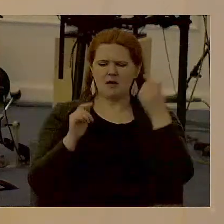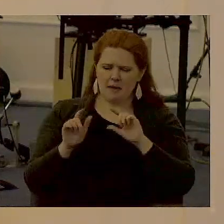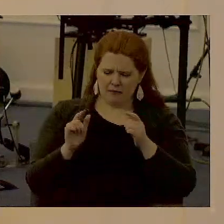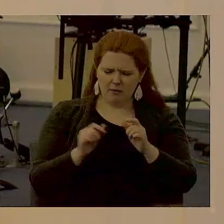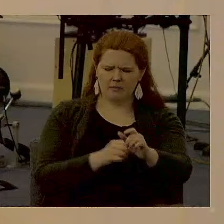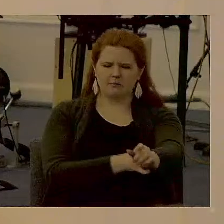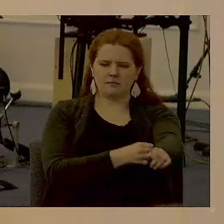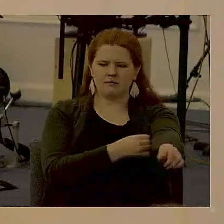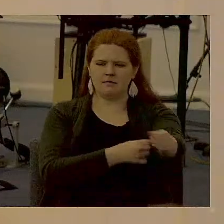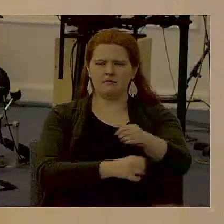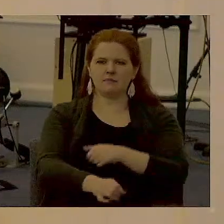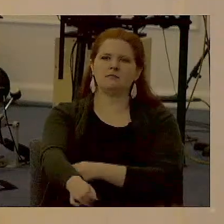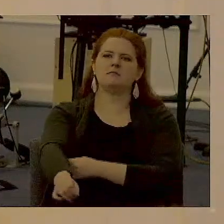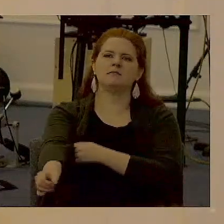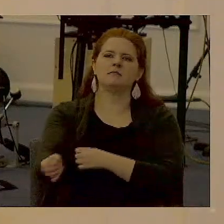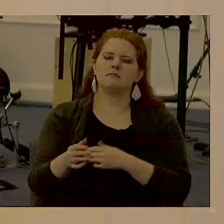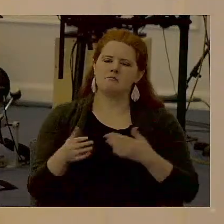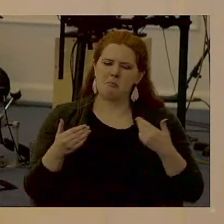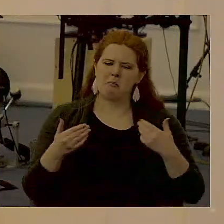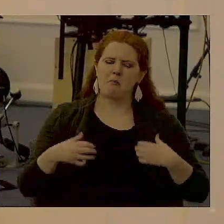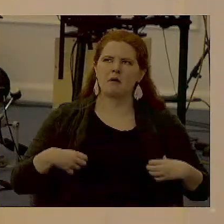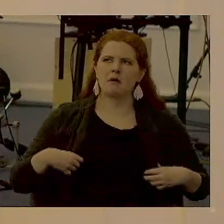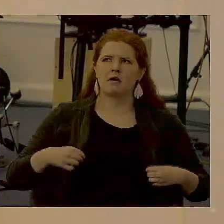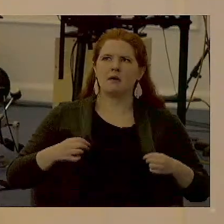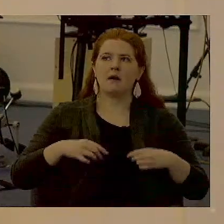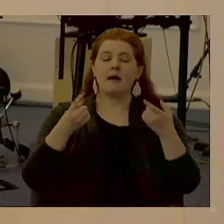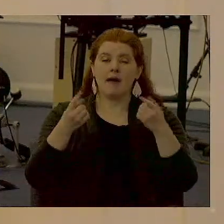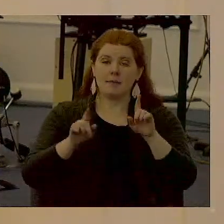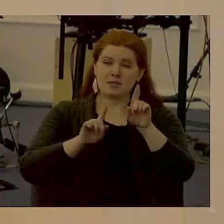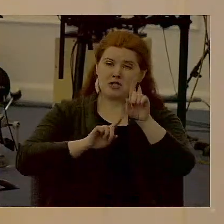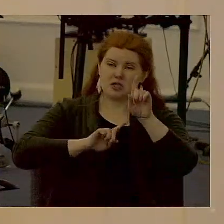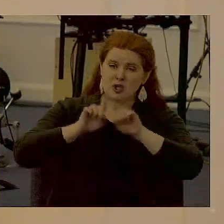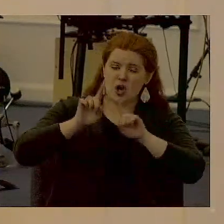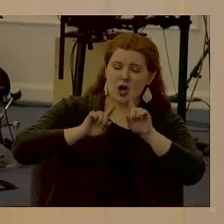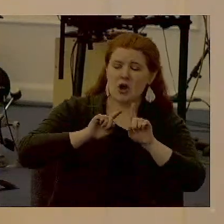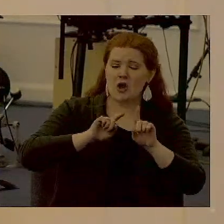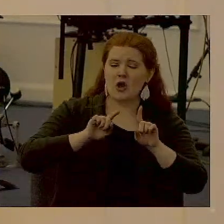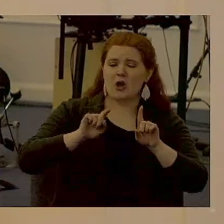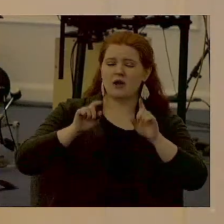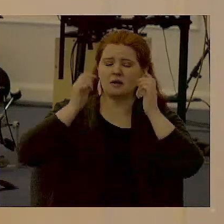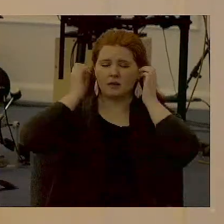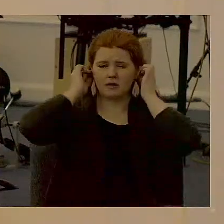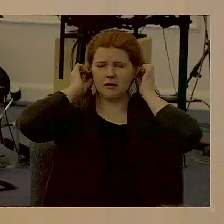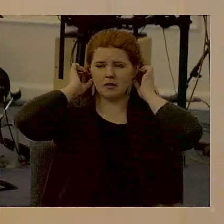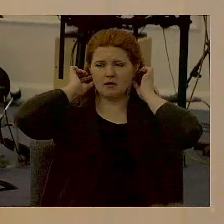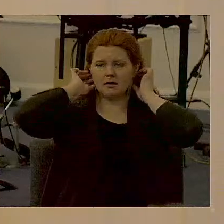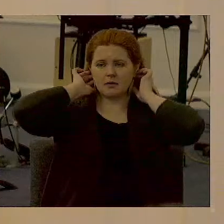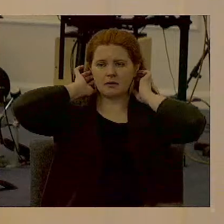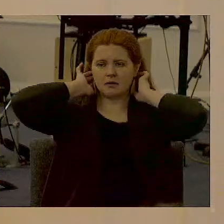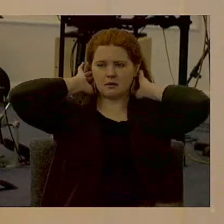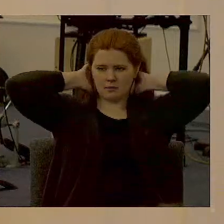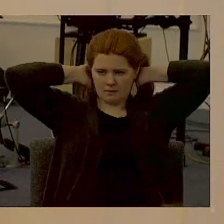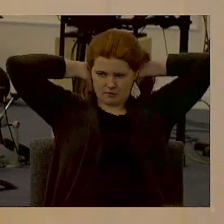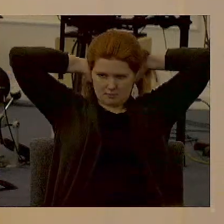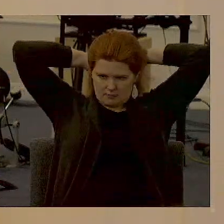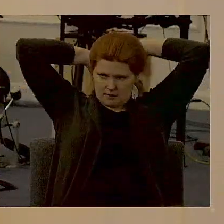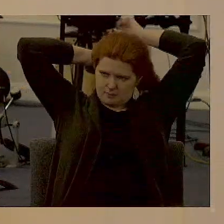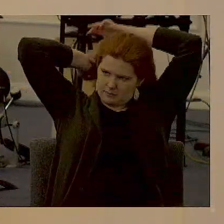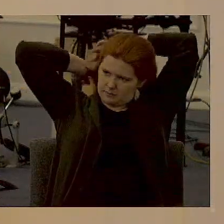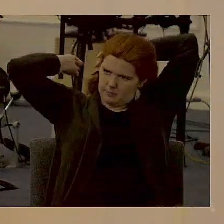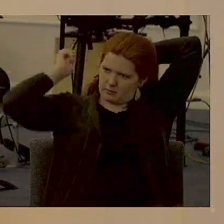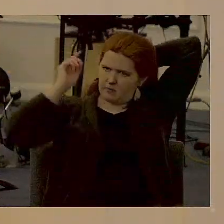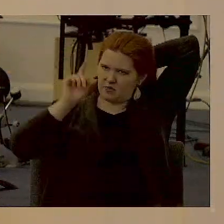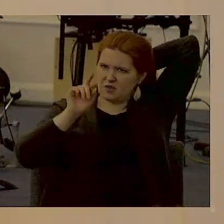And then they go on their way, and the star it does something that most